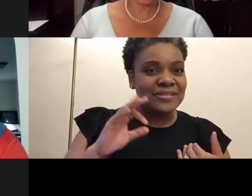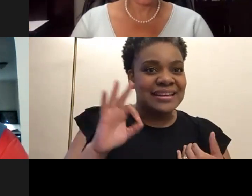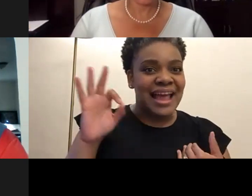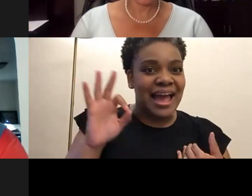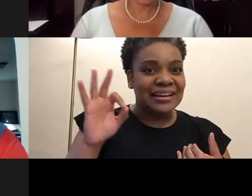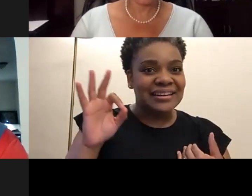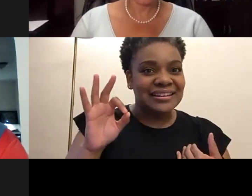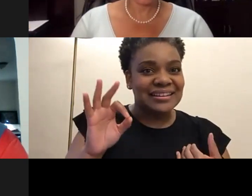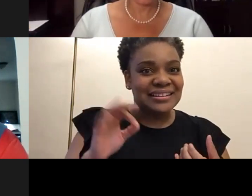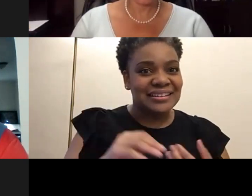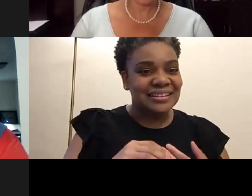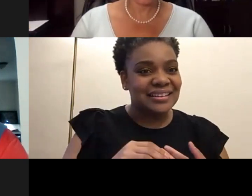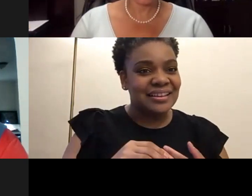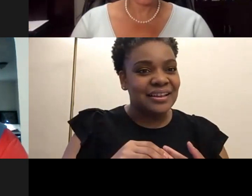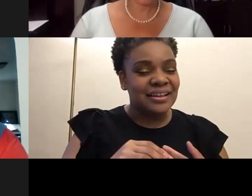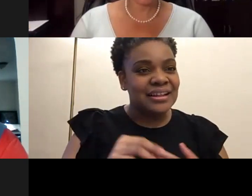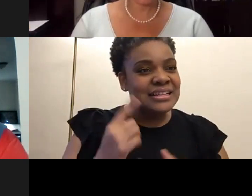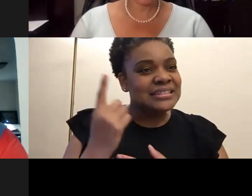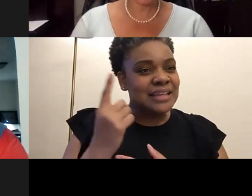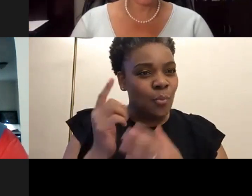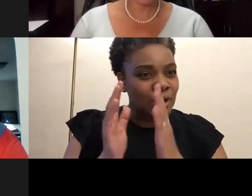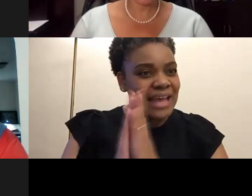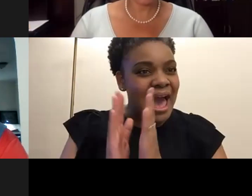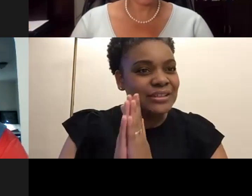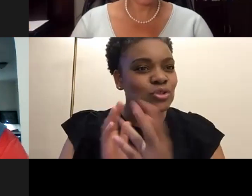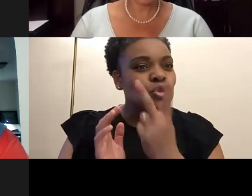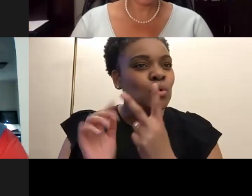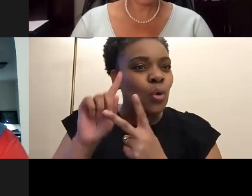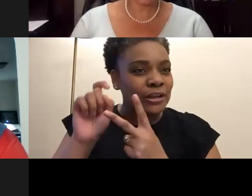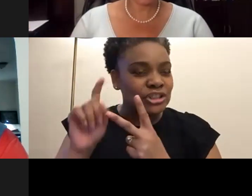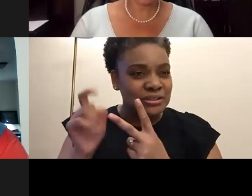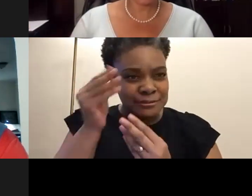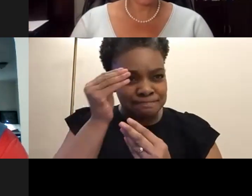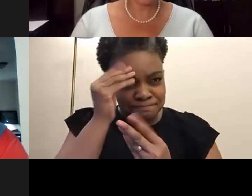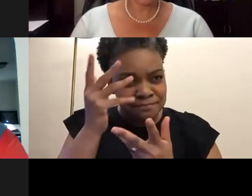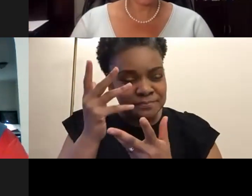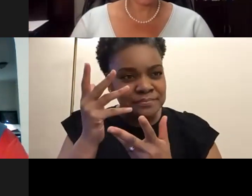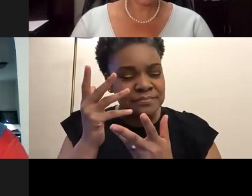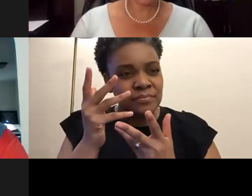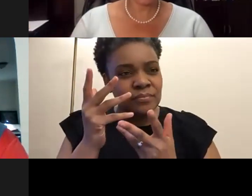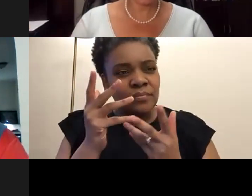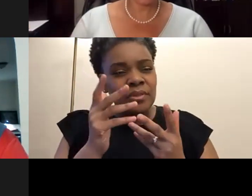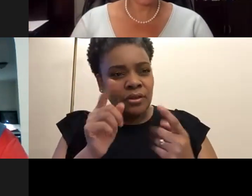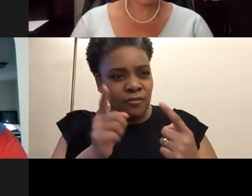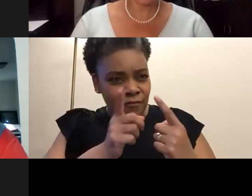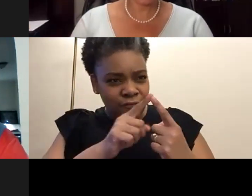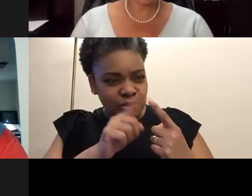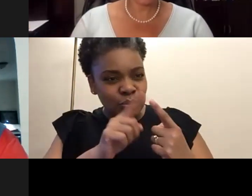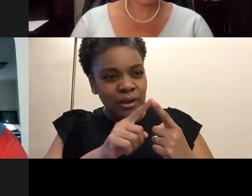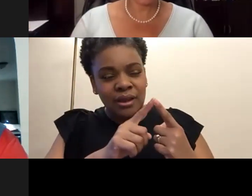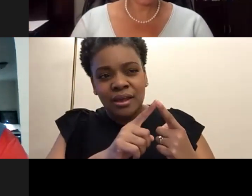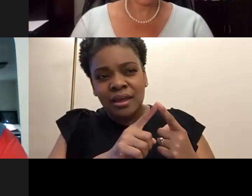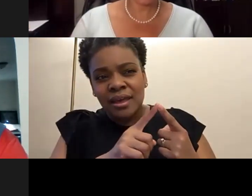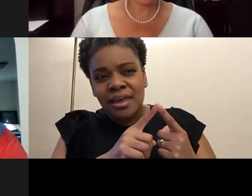so someone wants to ask 2 questions. What encouragement do you give